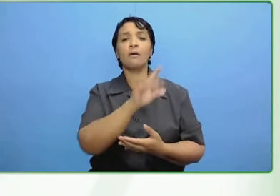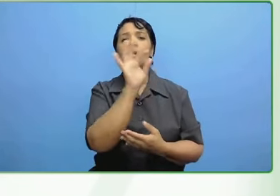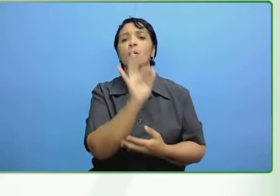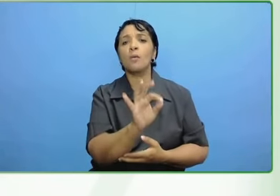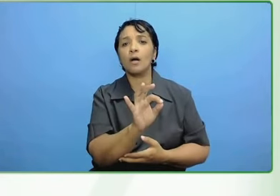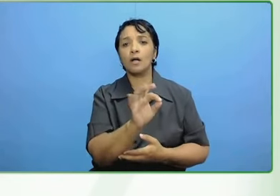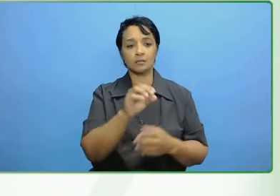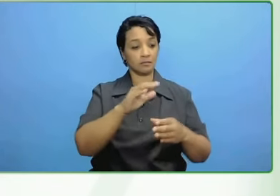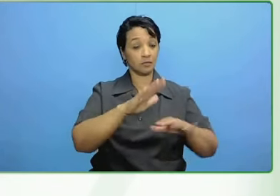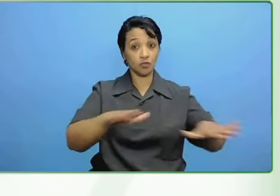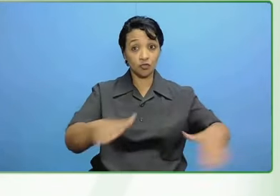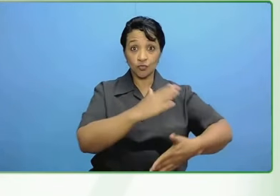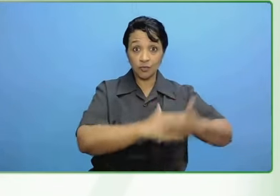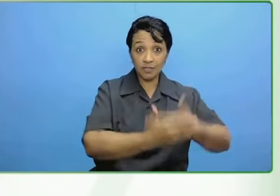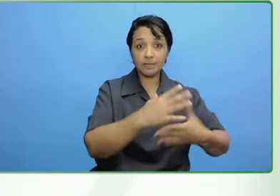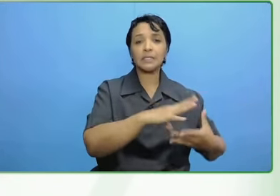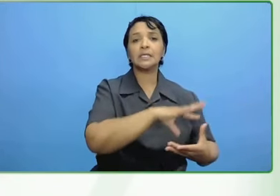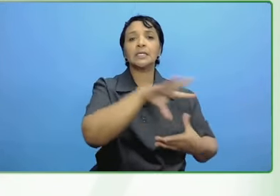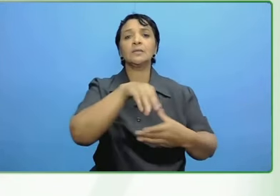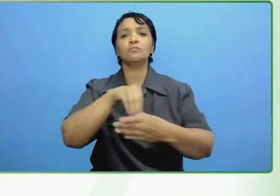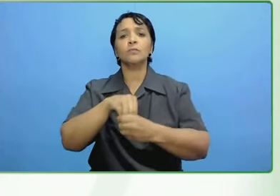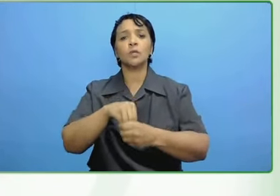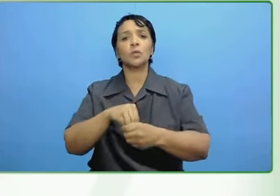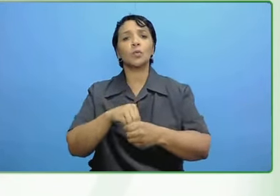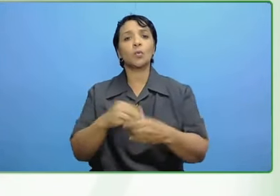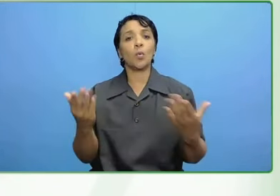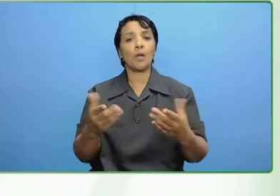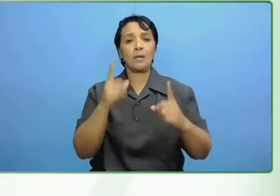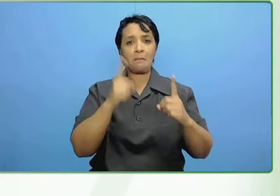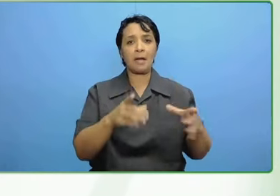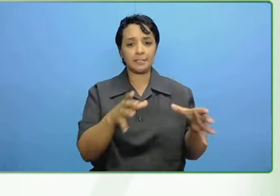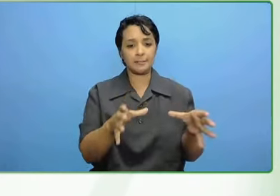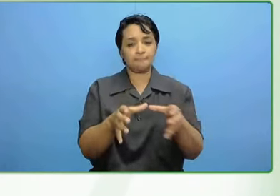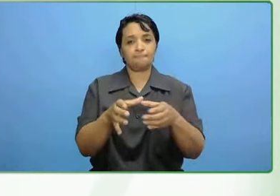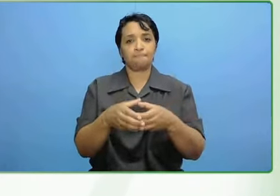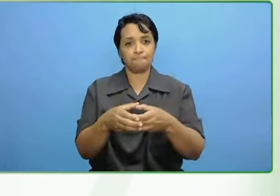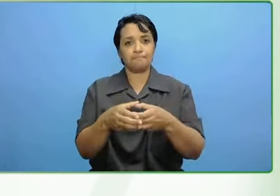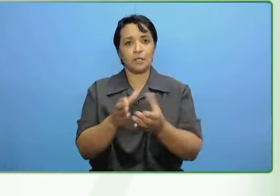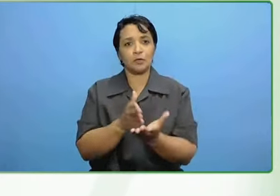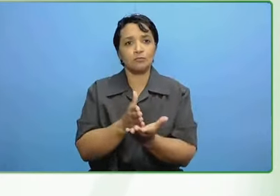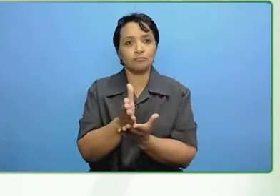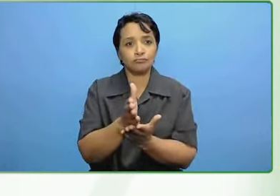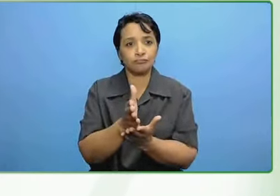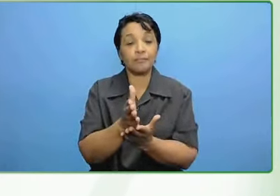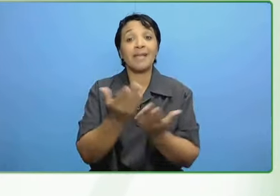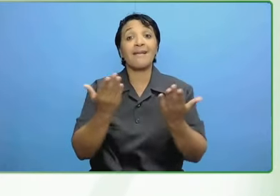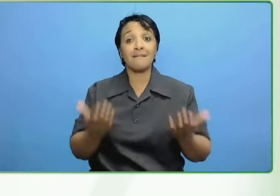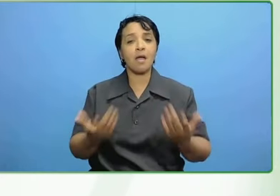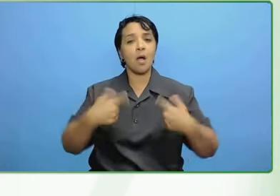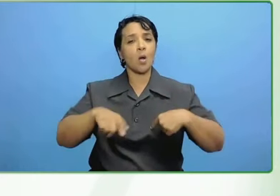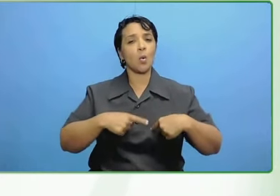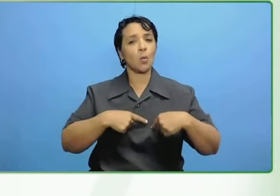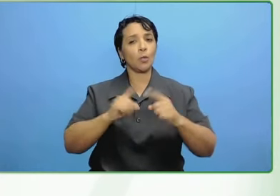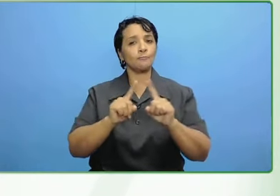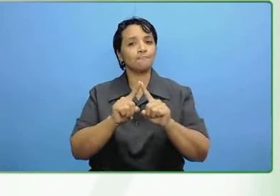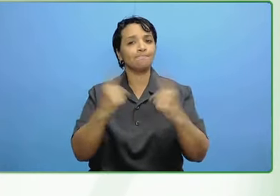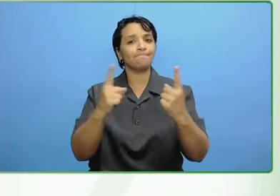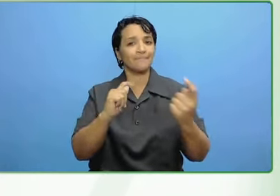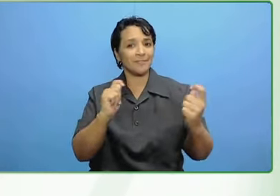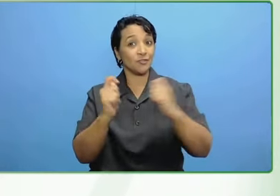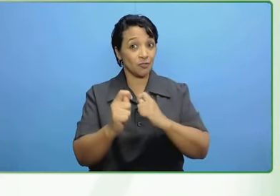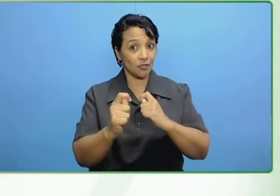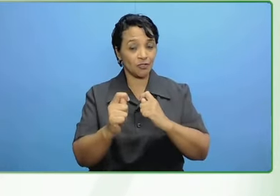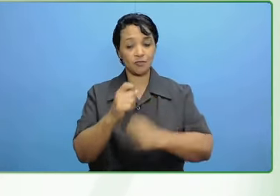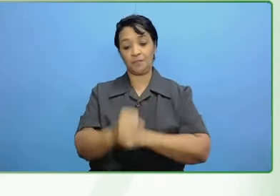with disabilities might be unduly harsh on them. But we have since moved further on this position. In 2016, we